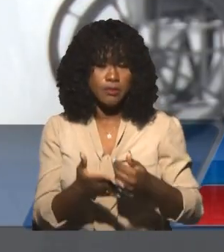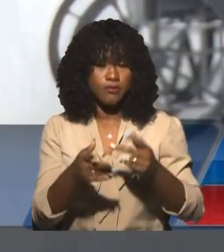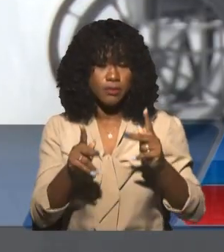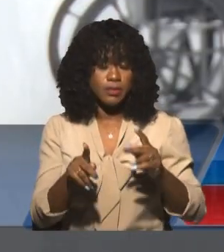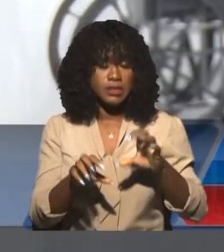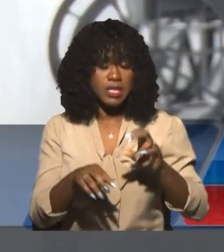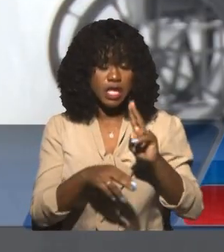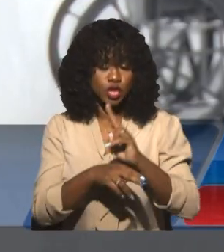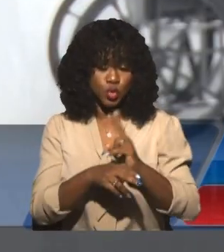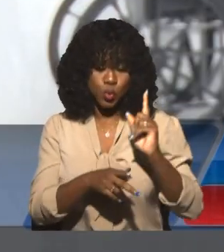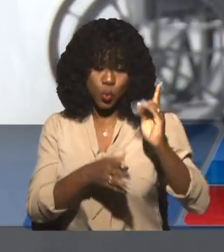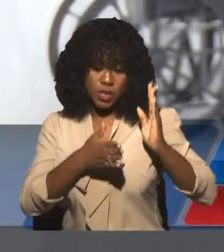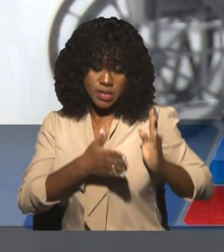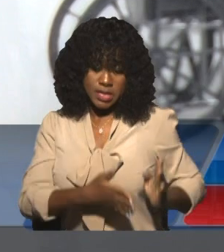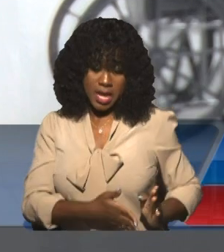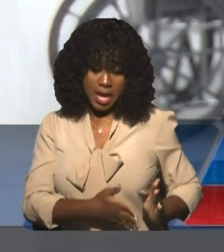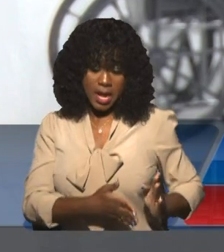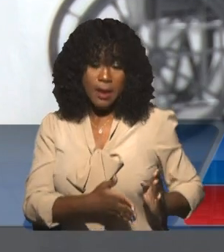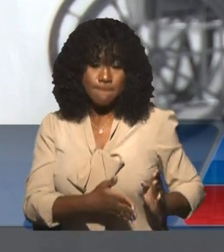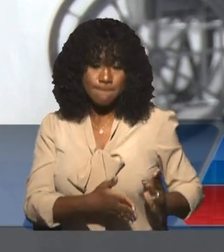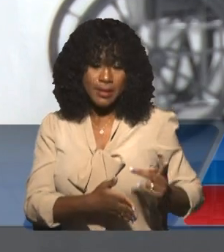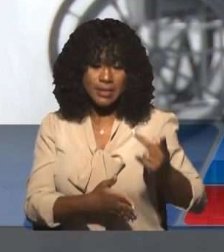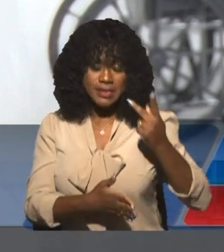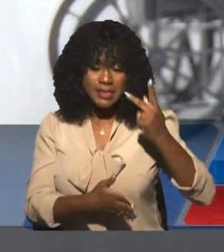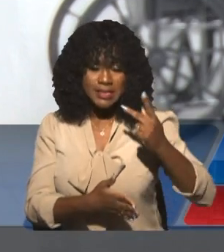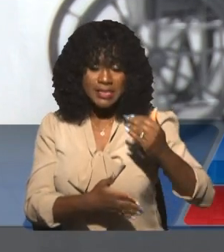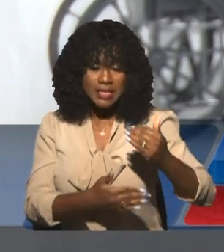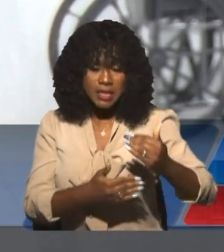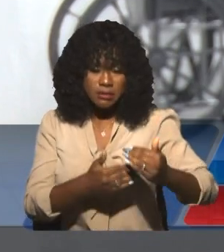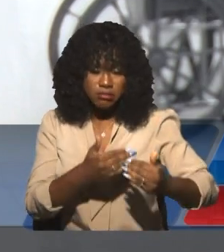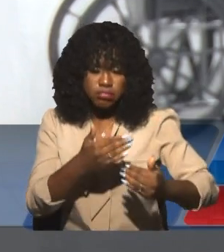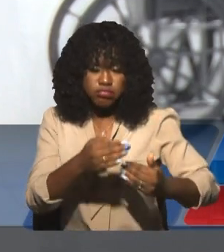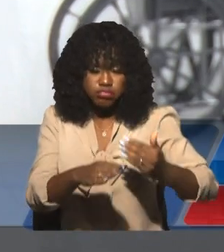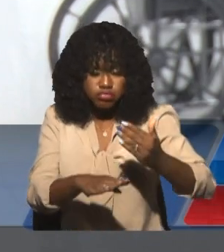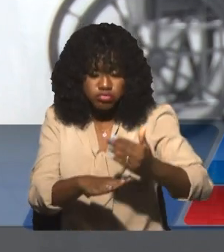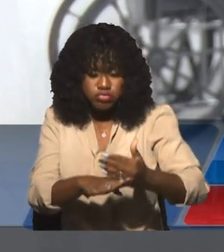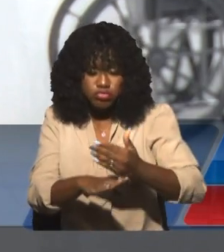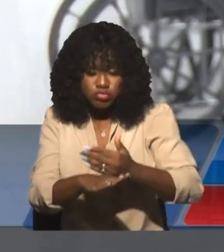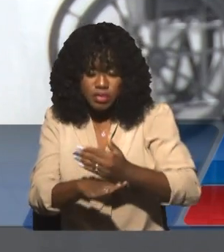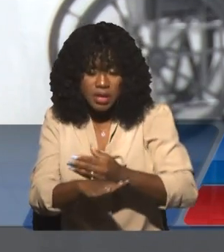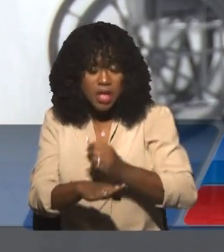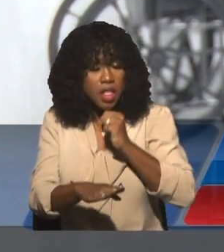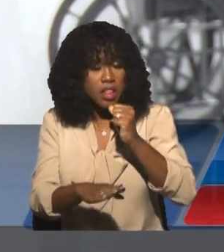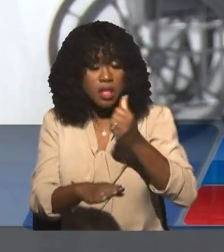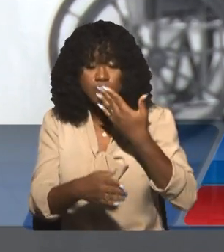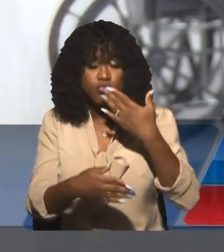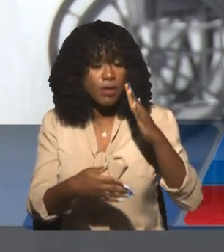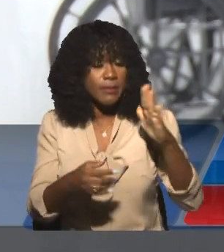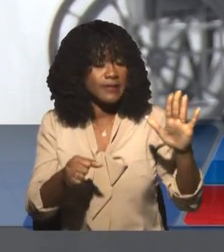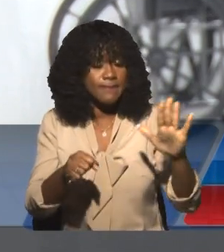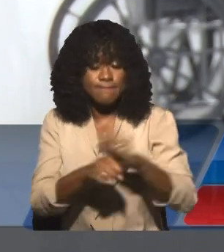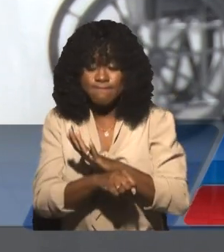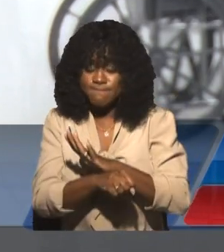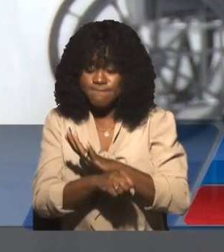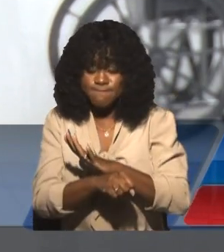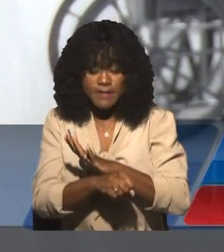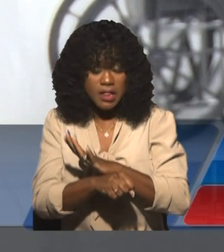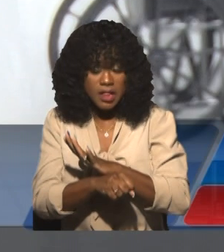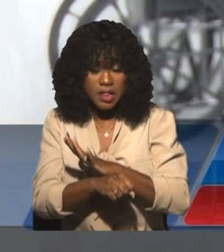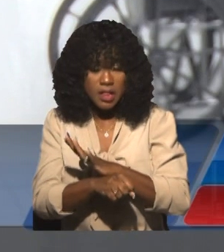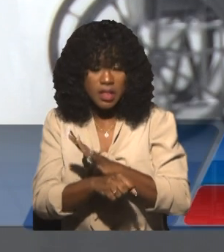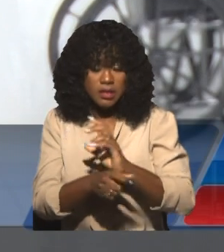a side of the body notices that there's recovery in that area. We're not promising full recovery because we can't bring dead back to